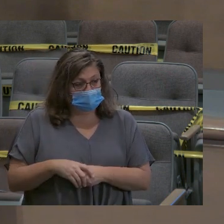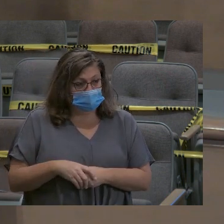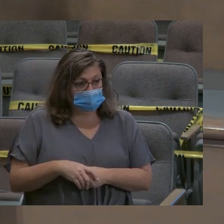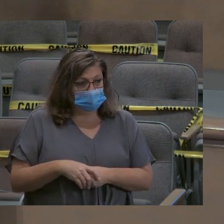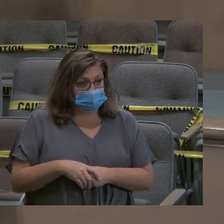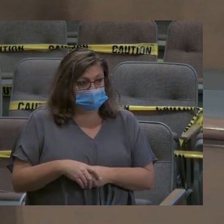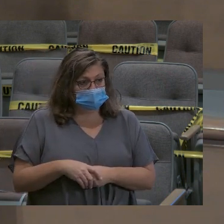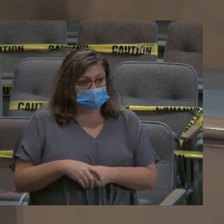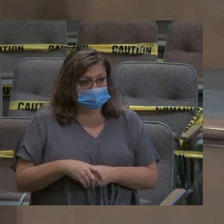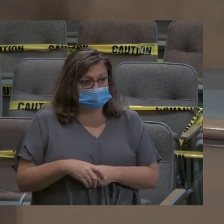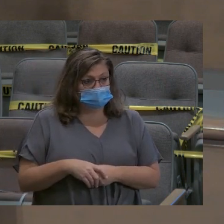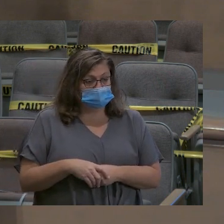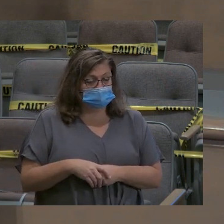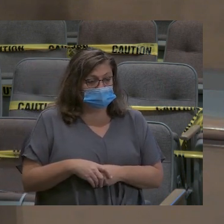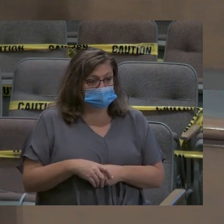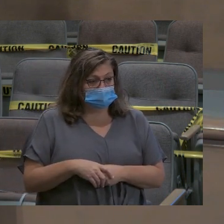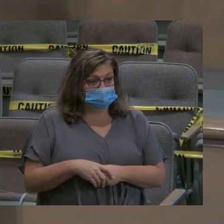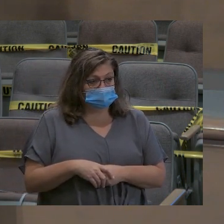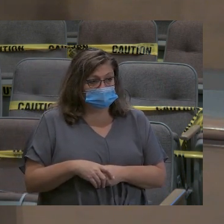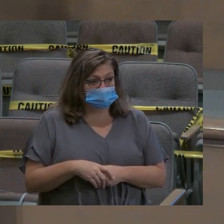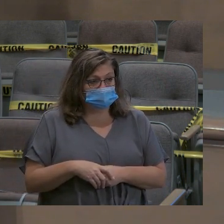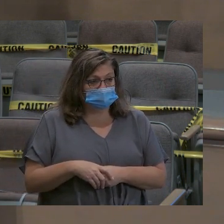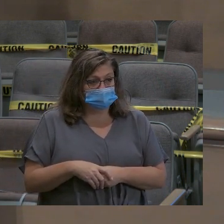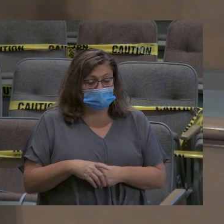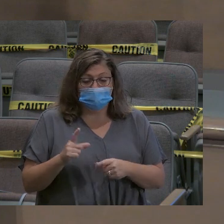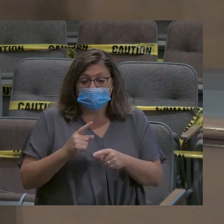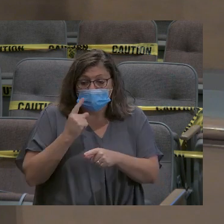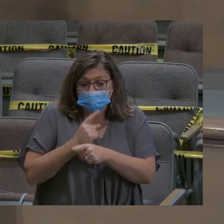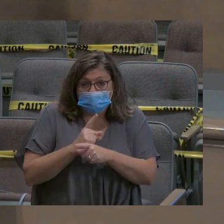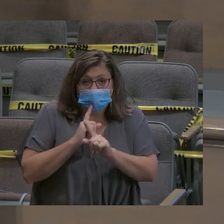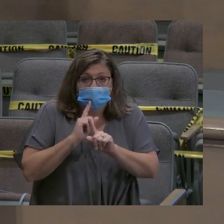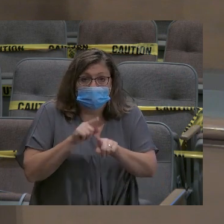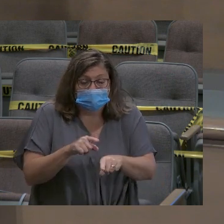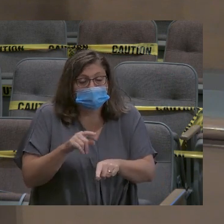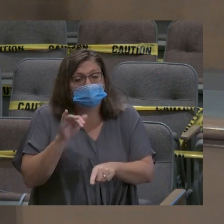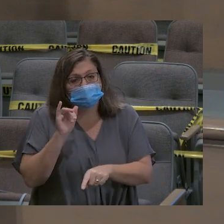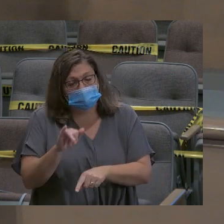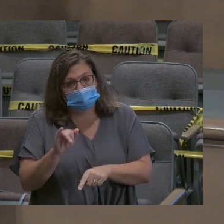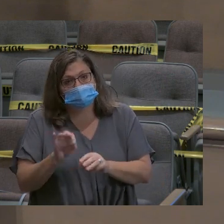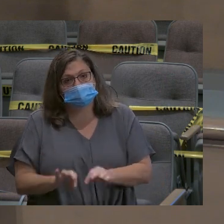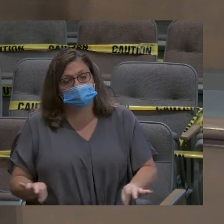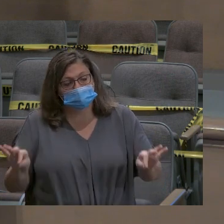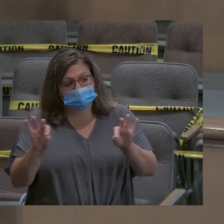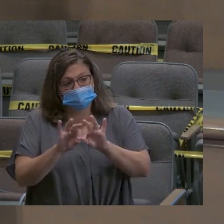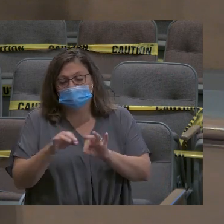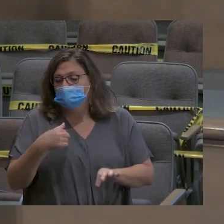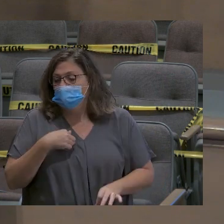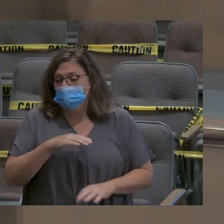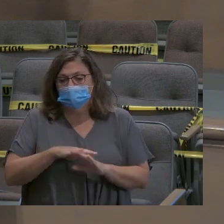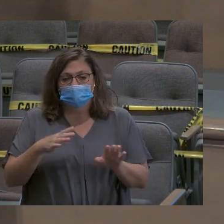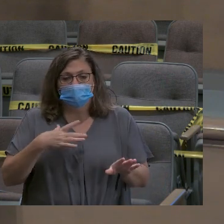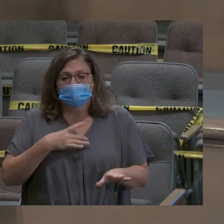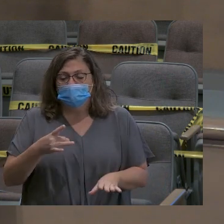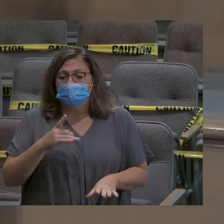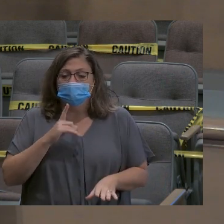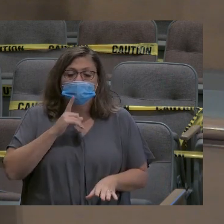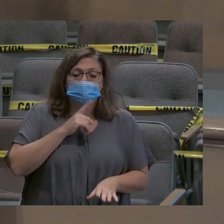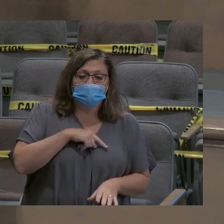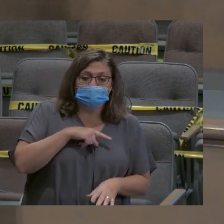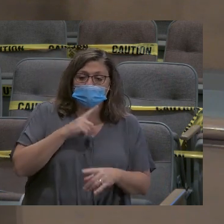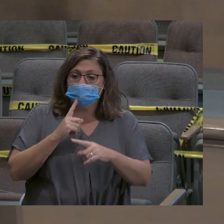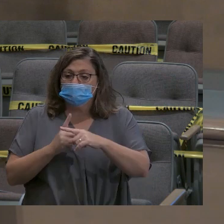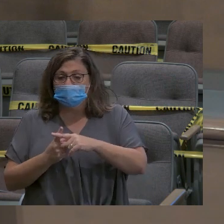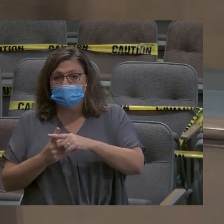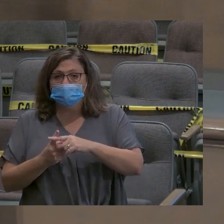The accuracy, of course, is paramount. We don't like false positives because that would lead